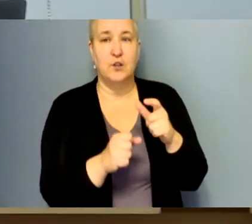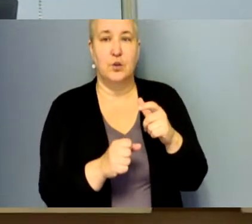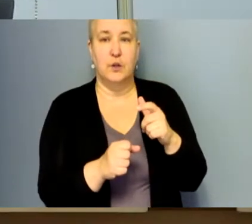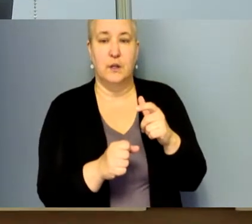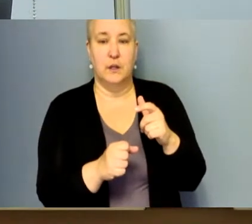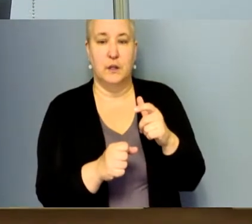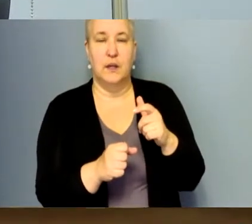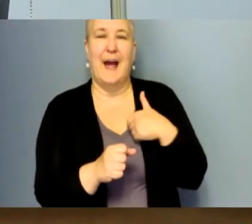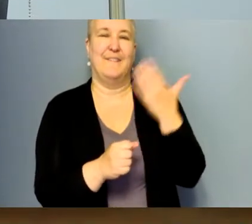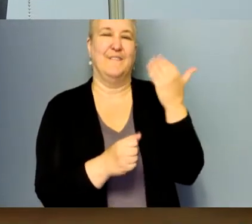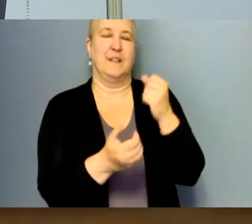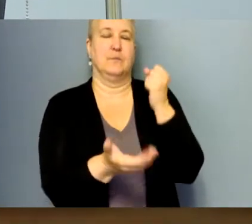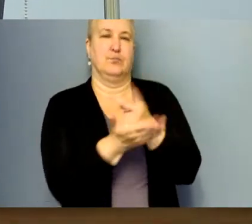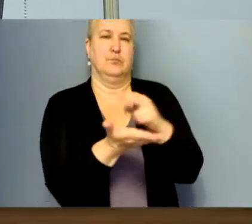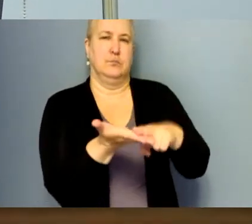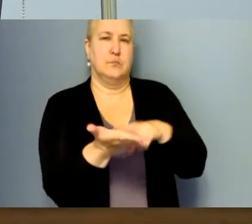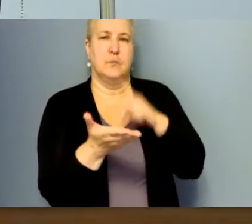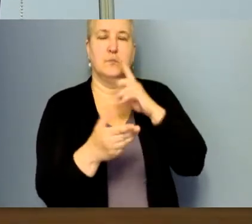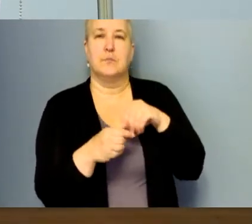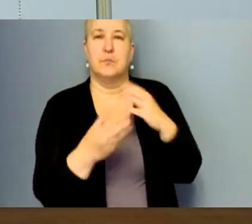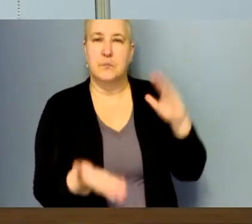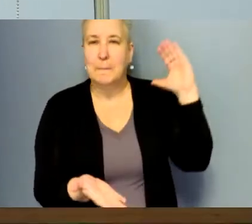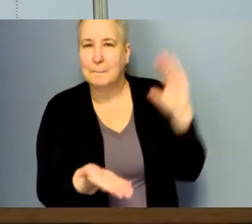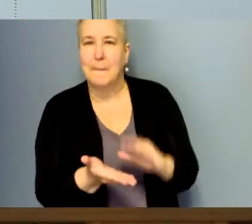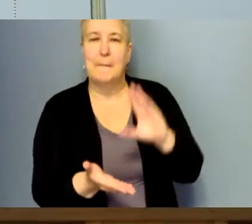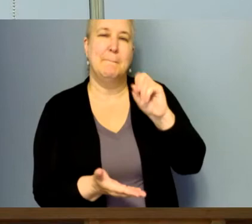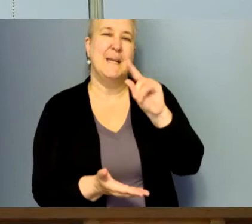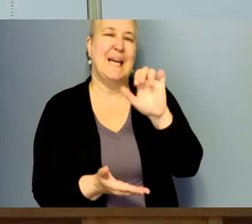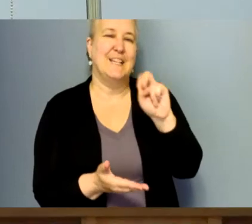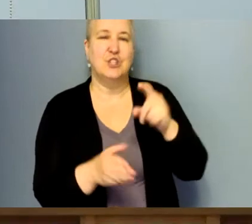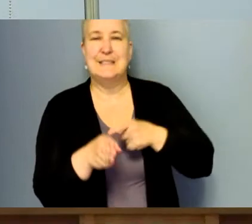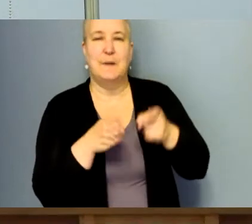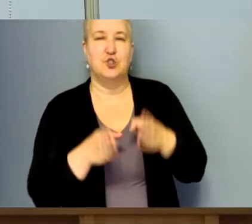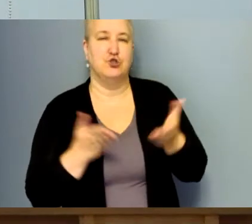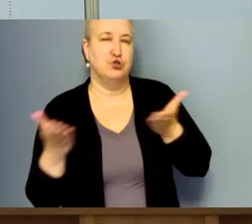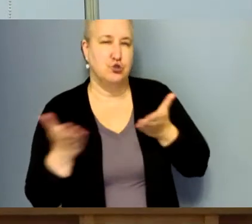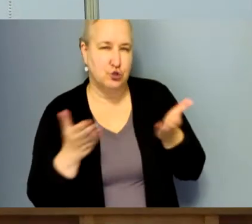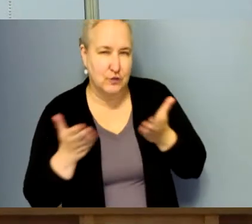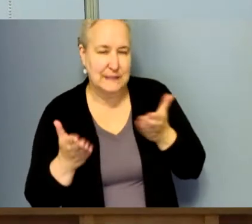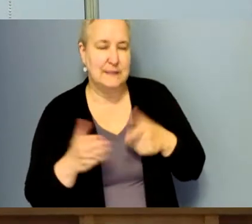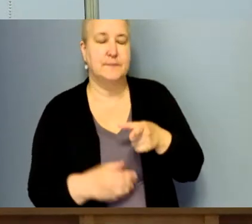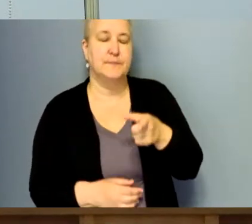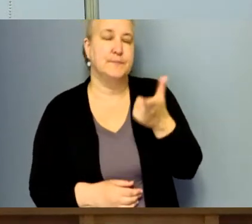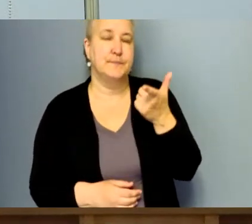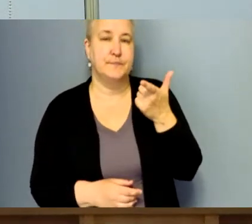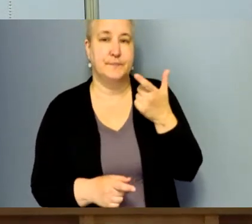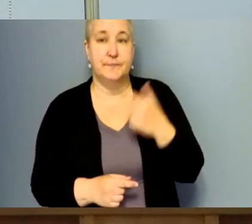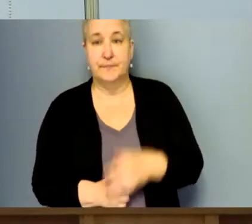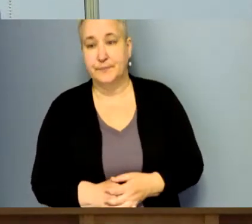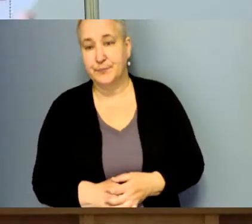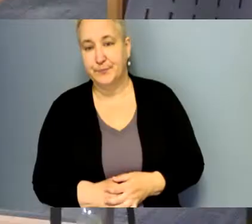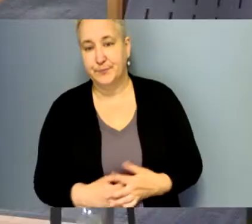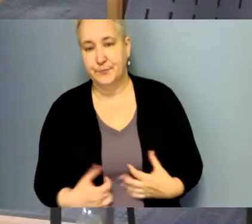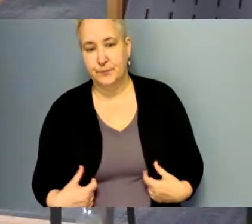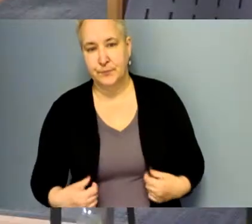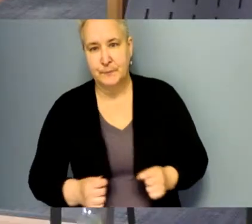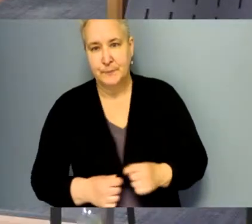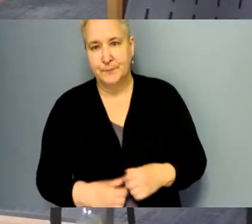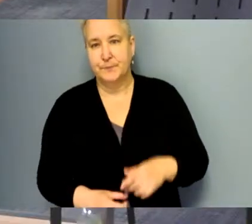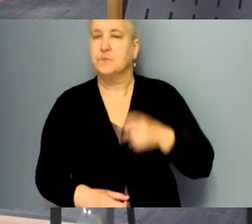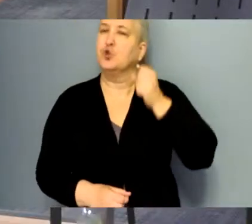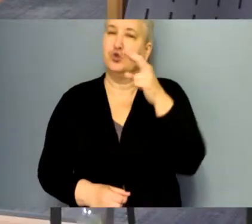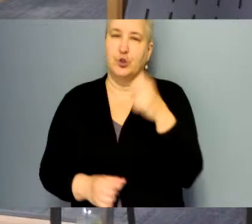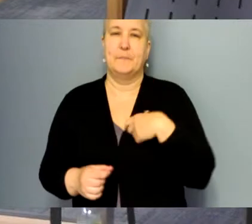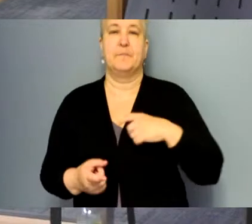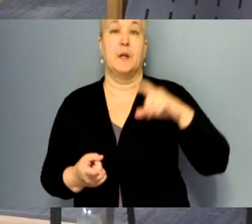15, approve a contract to provide mitigation specialist services from Lenape Valley Foundation. Sure. What a